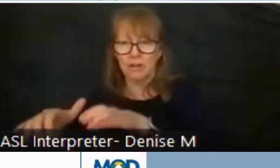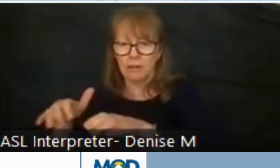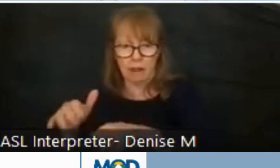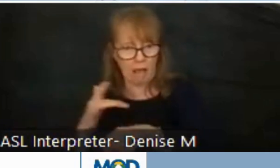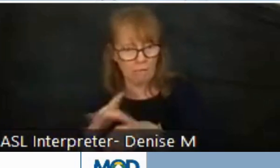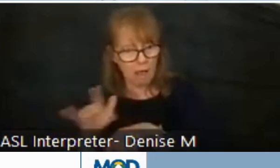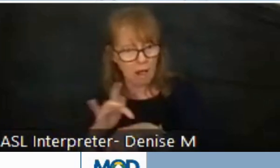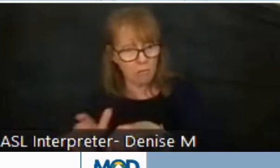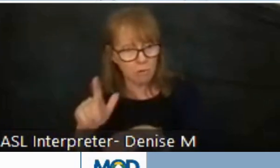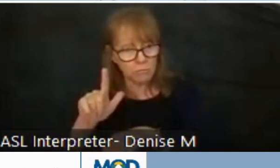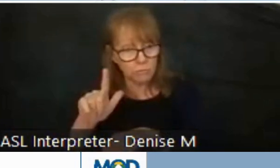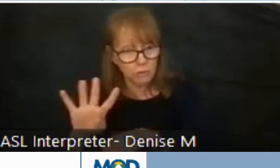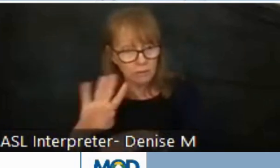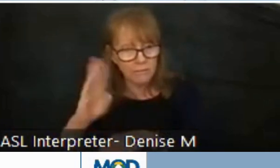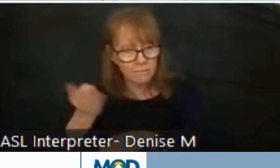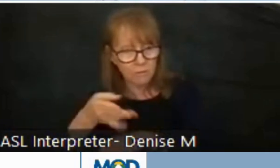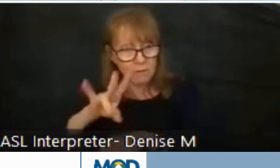phone.